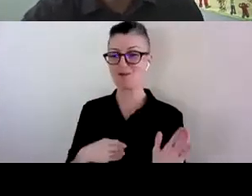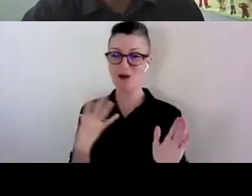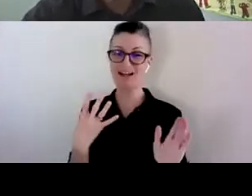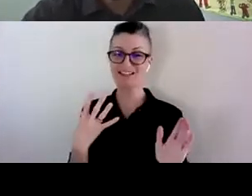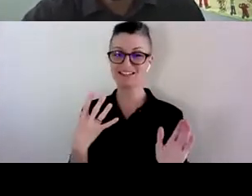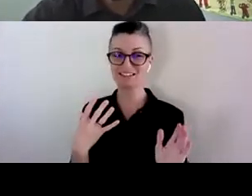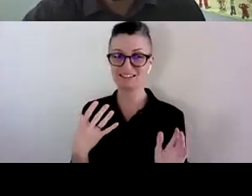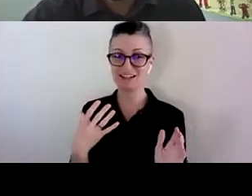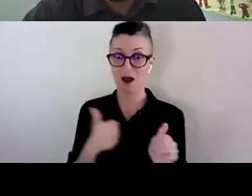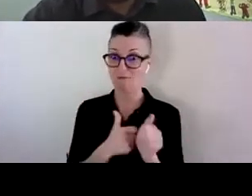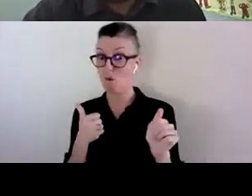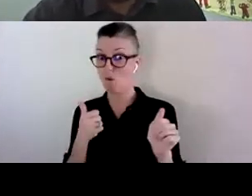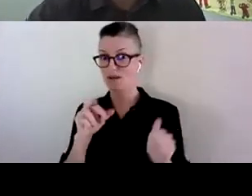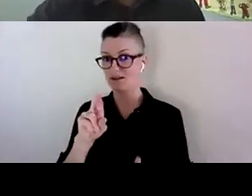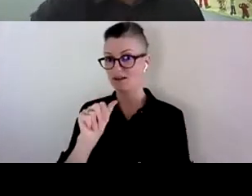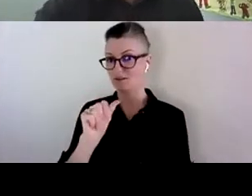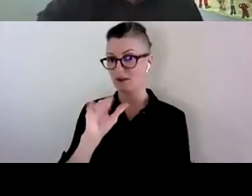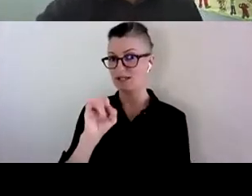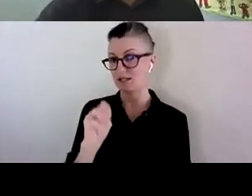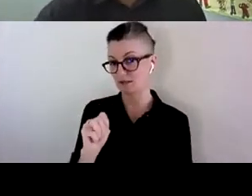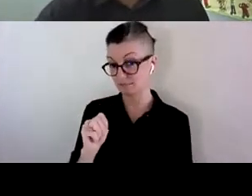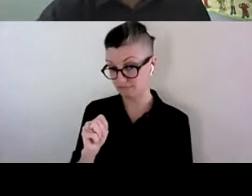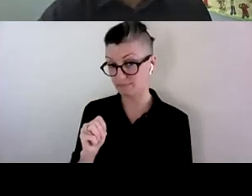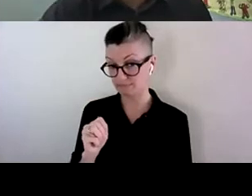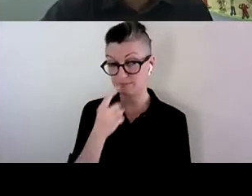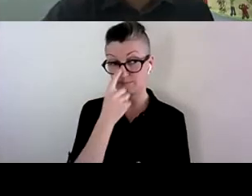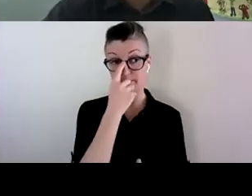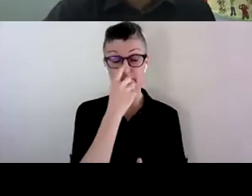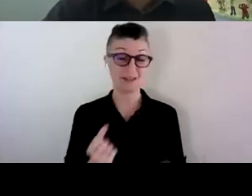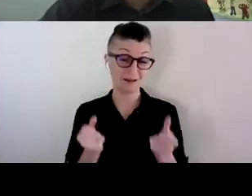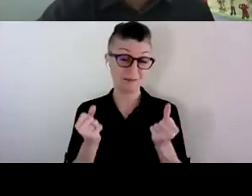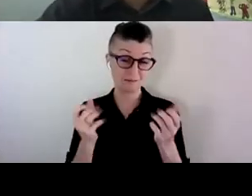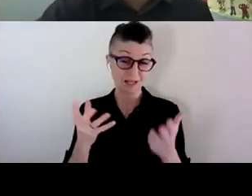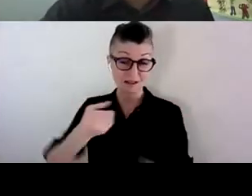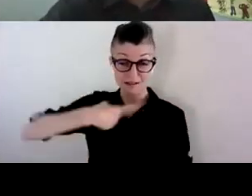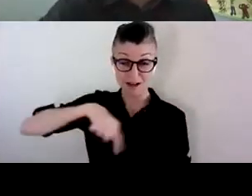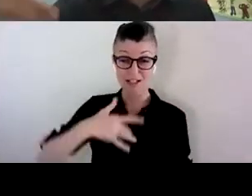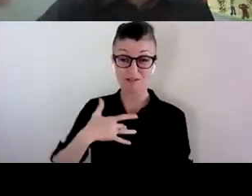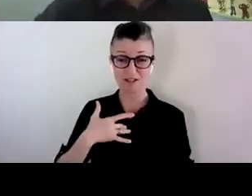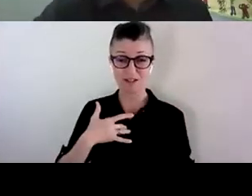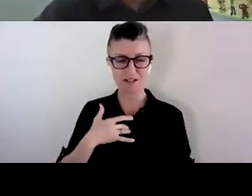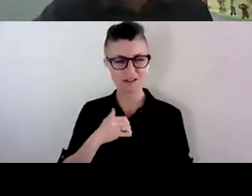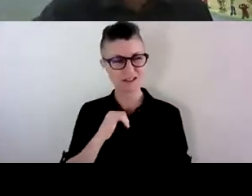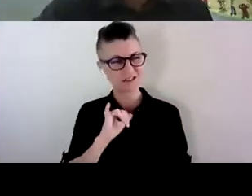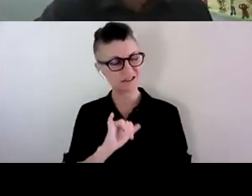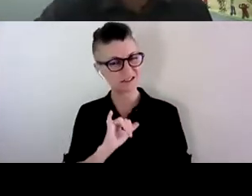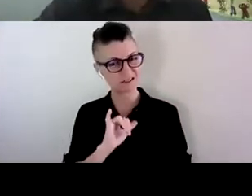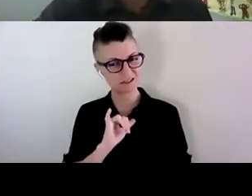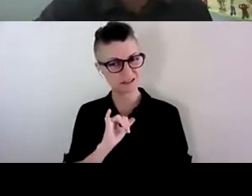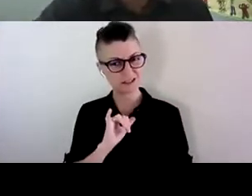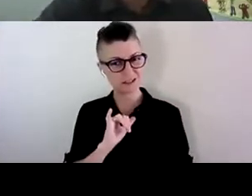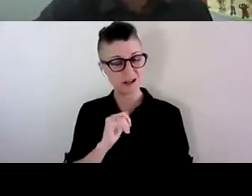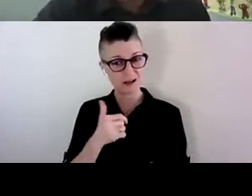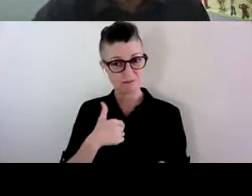racism. Many of us have become convinced that the closer that we are to